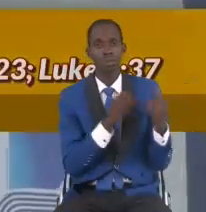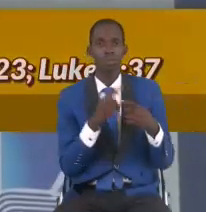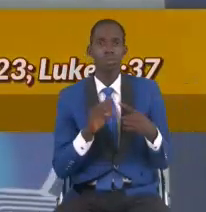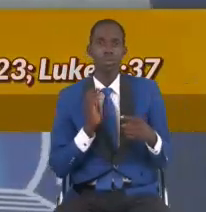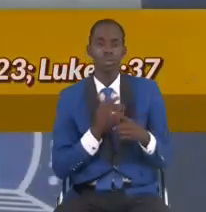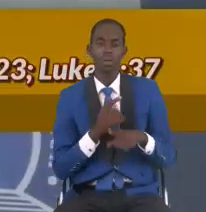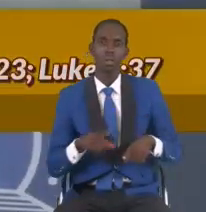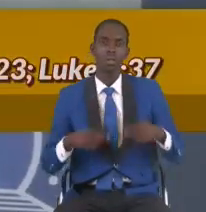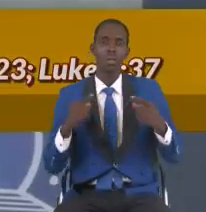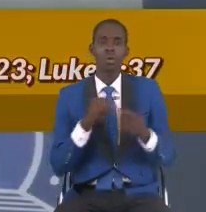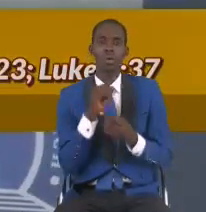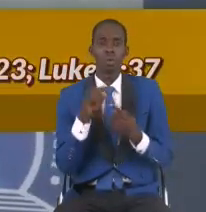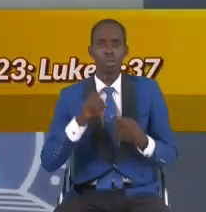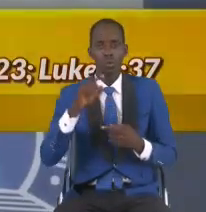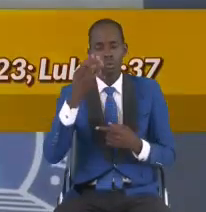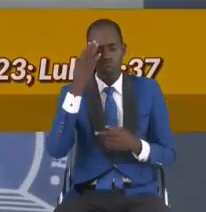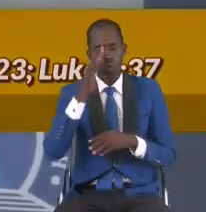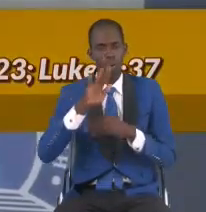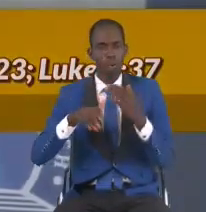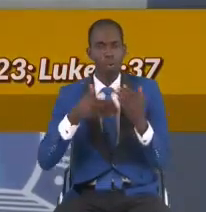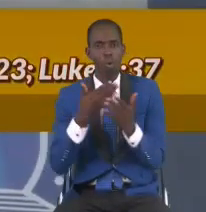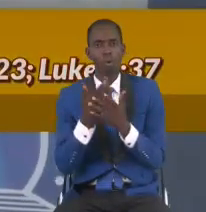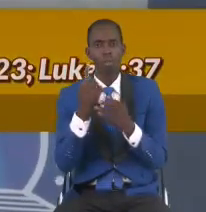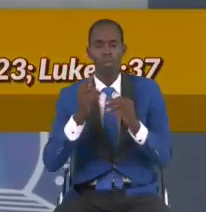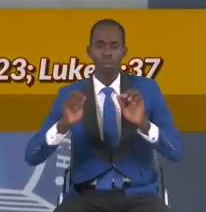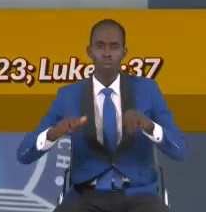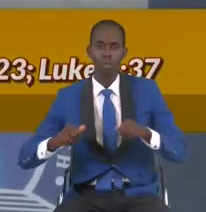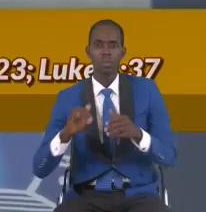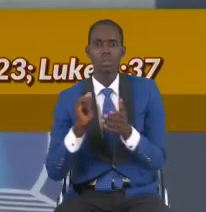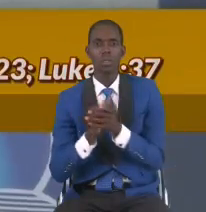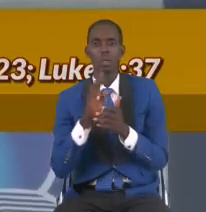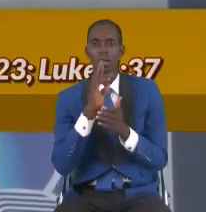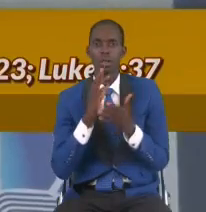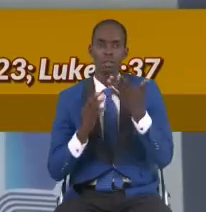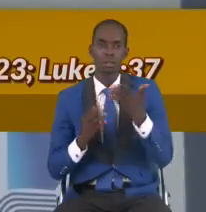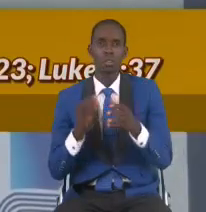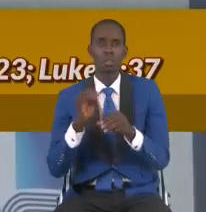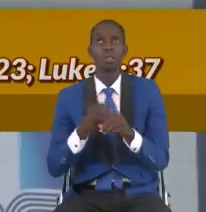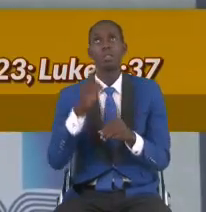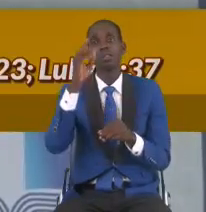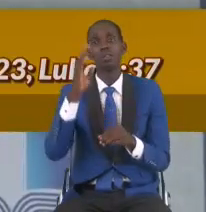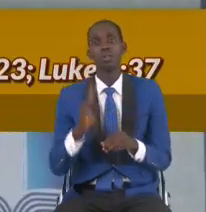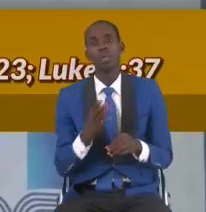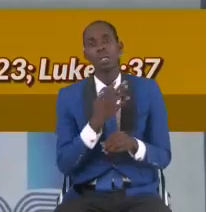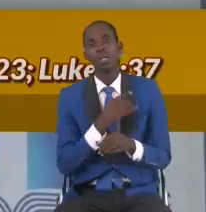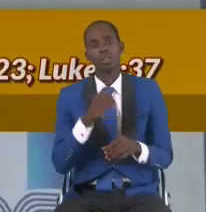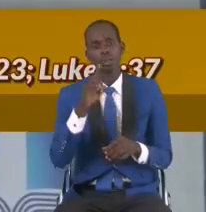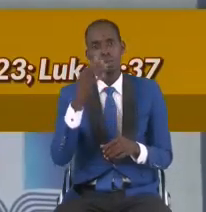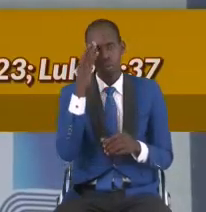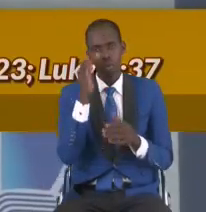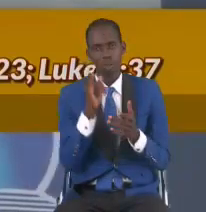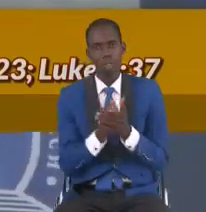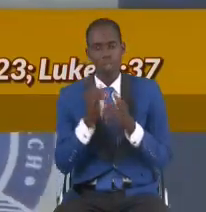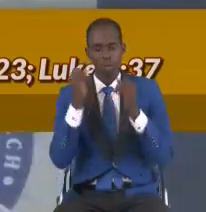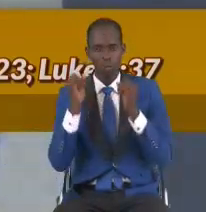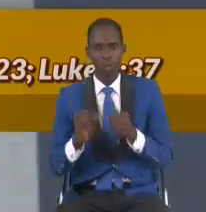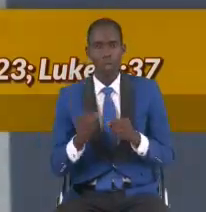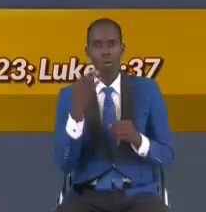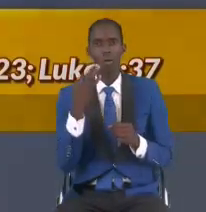know all the possibilities that are there in God, and you know that power